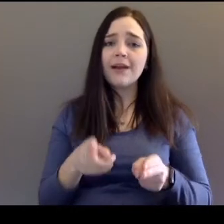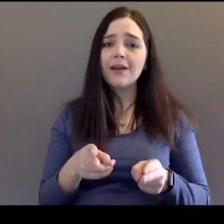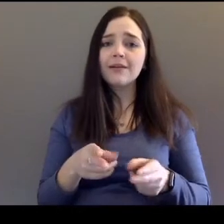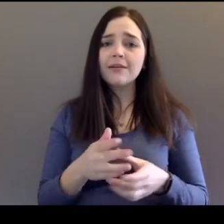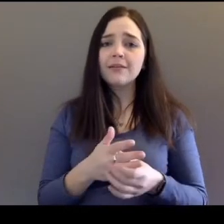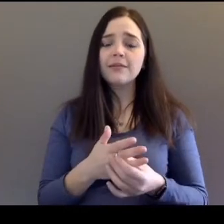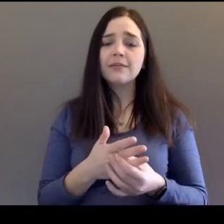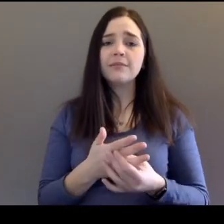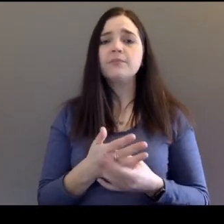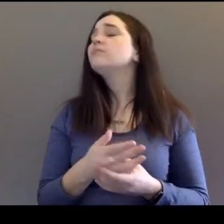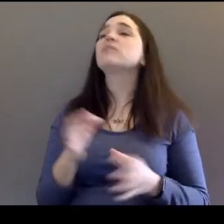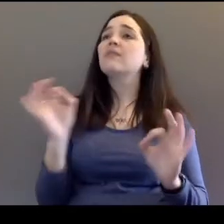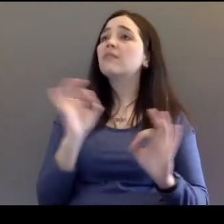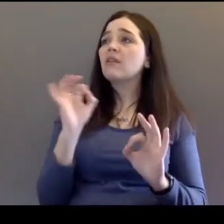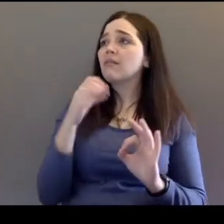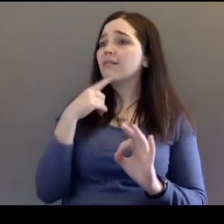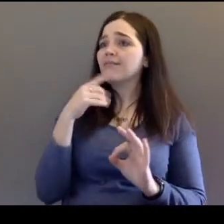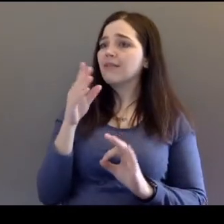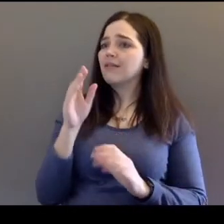Nothing can defeat you.